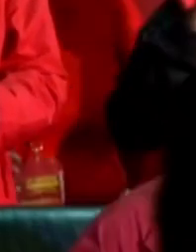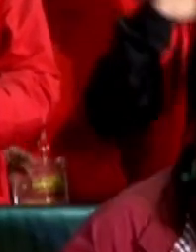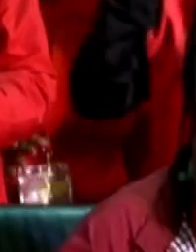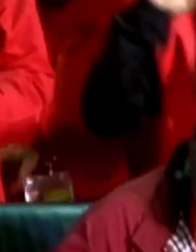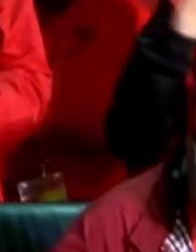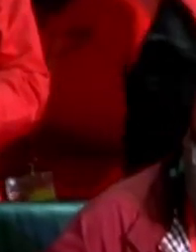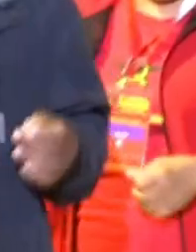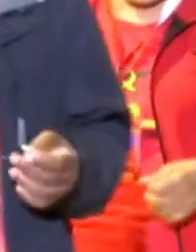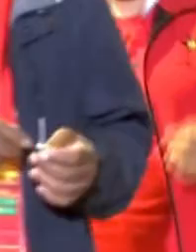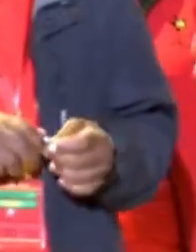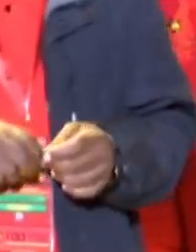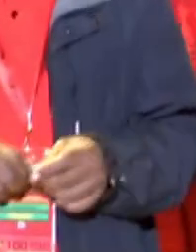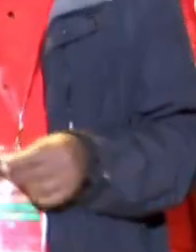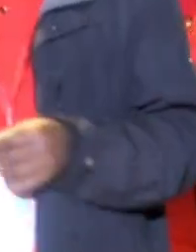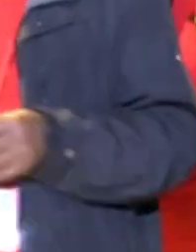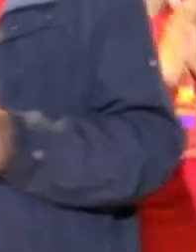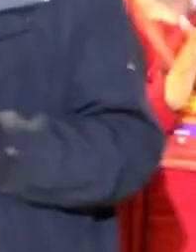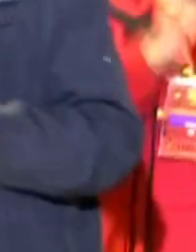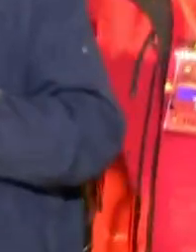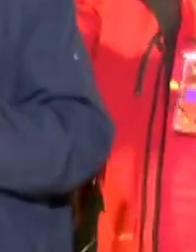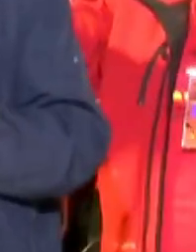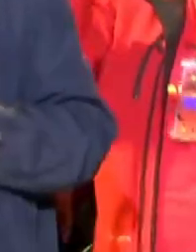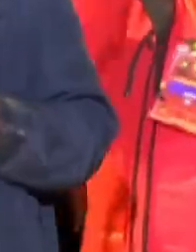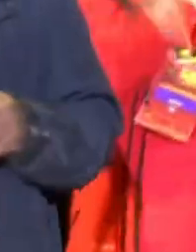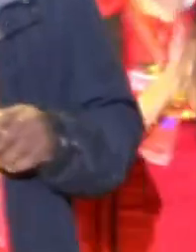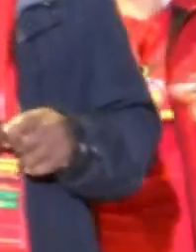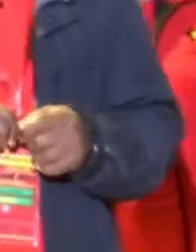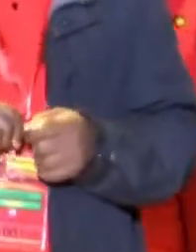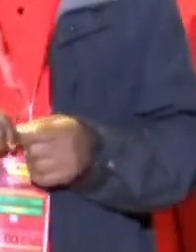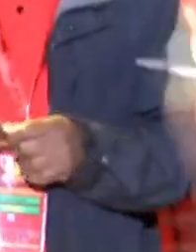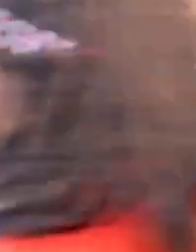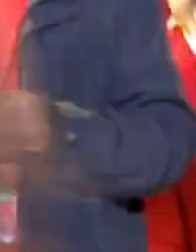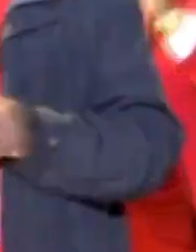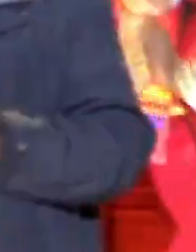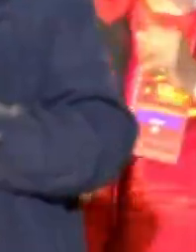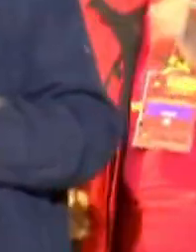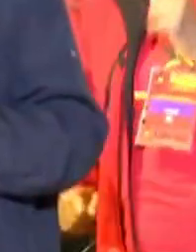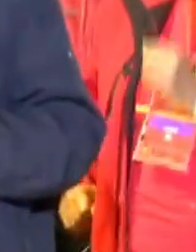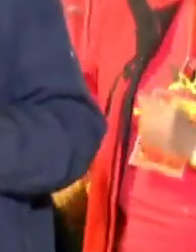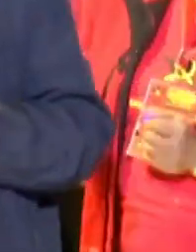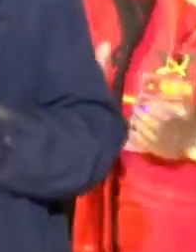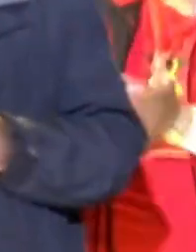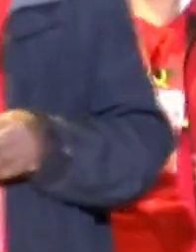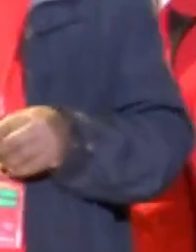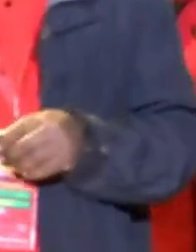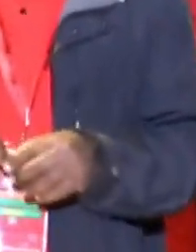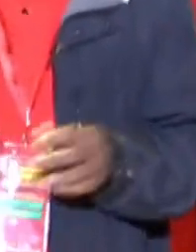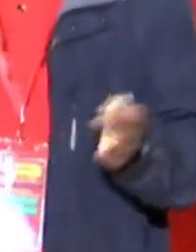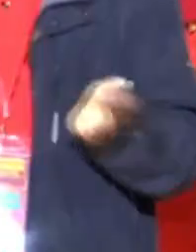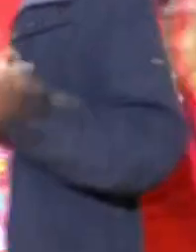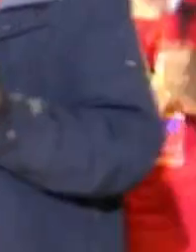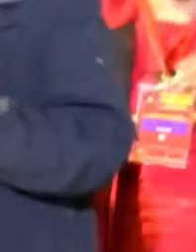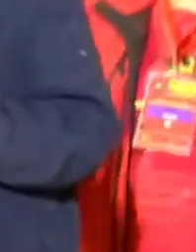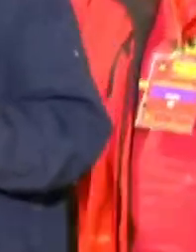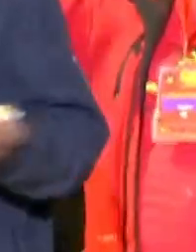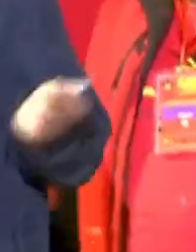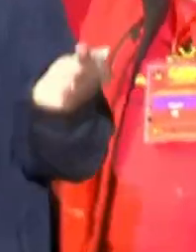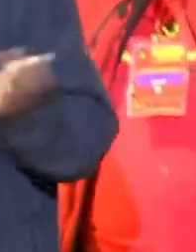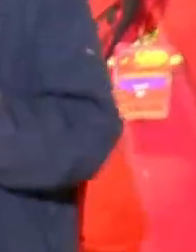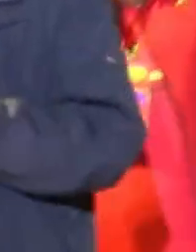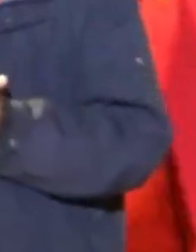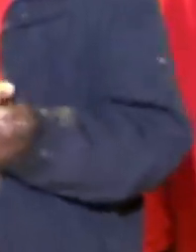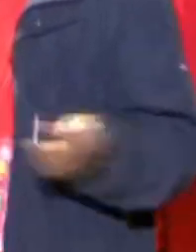15th SA Communist Party National Congress, we're seeing a lot of familiar faces there